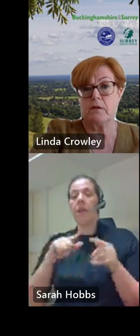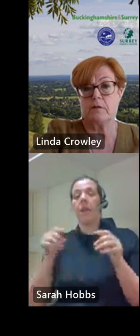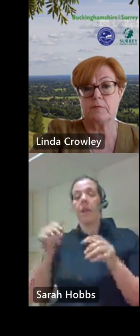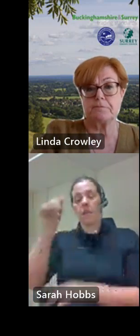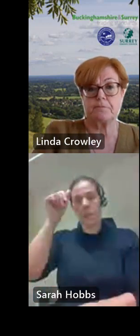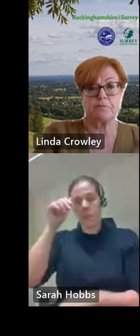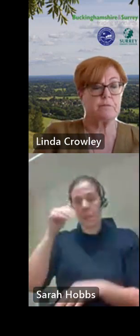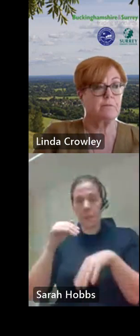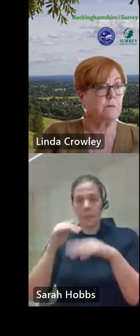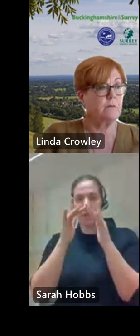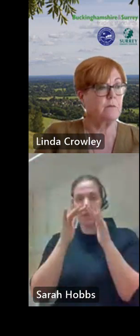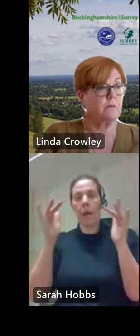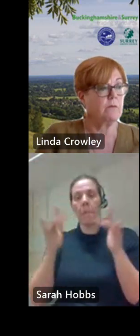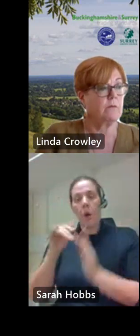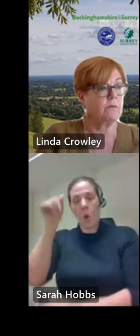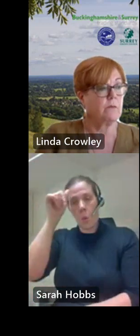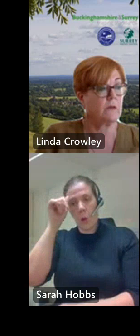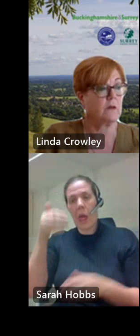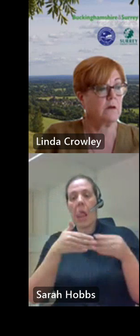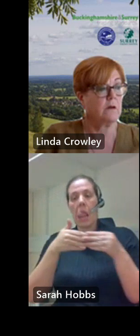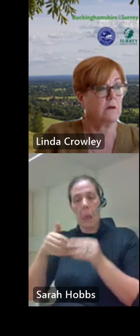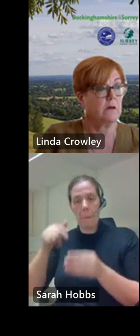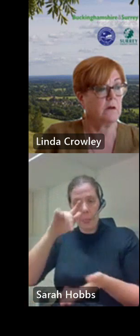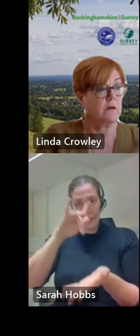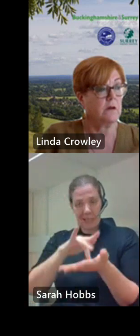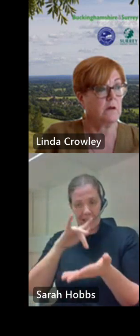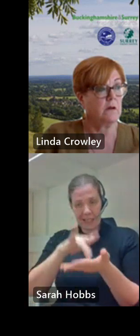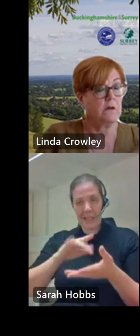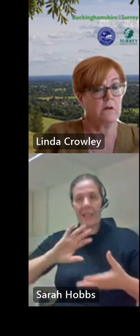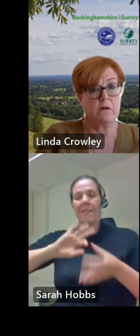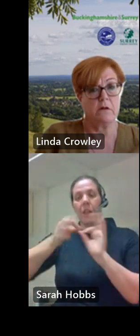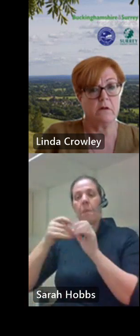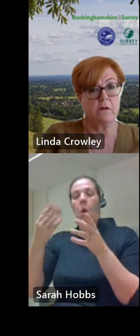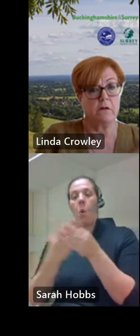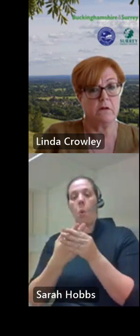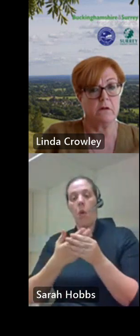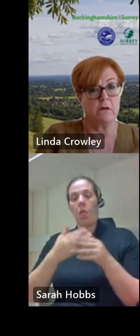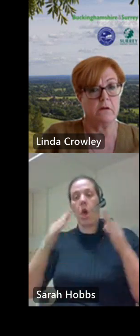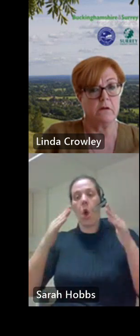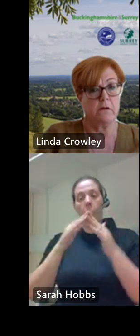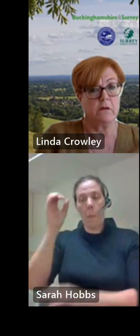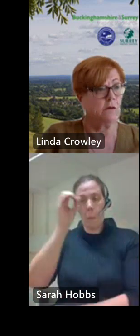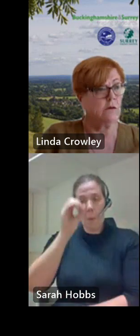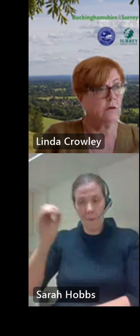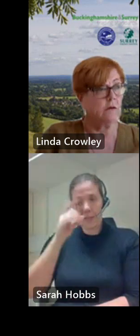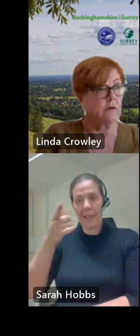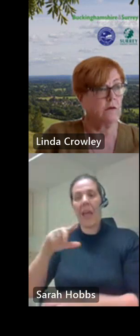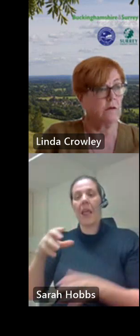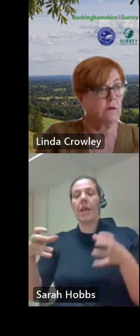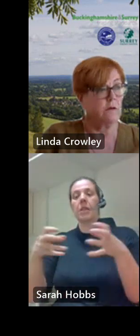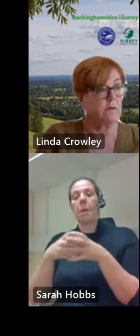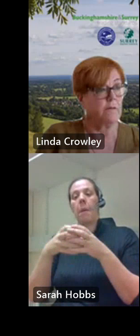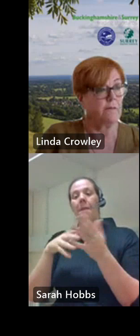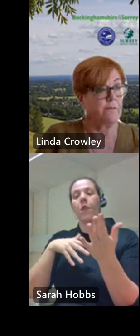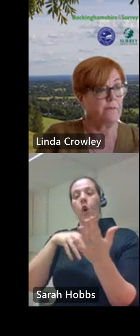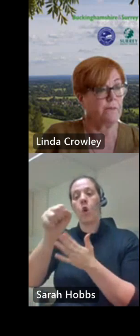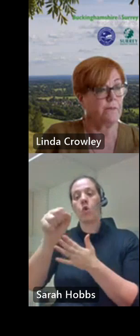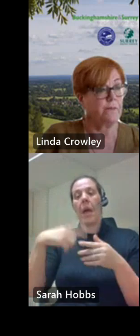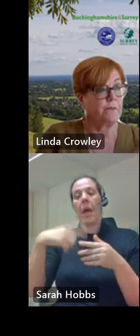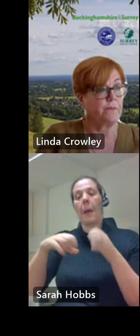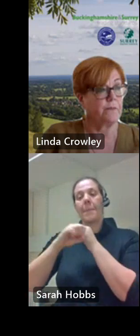is led by the National Cyber Security Centre, developed in partnership with the Cabinet Office, Home Office and the Department for Culture, Media and